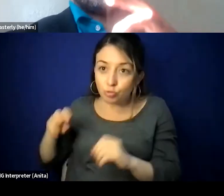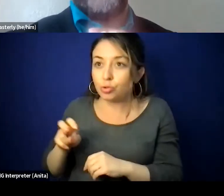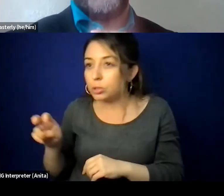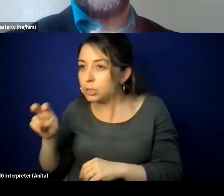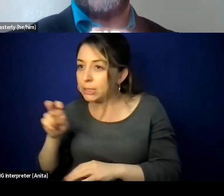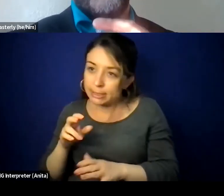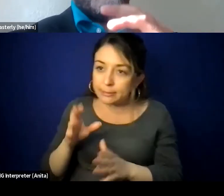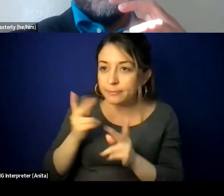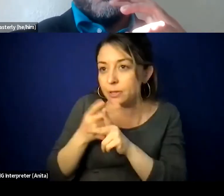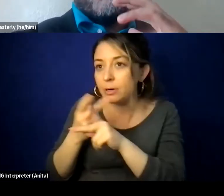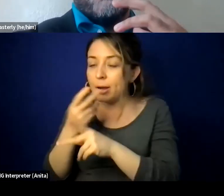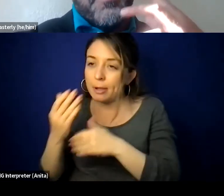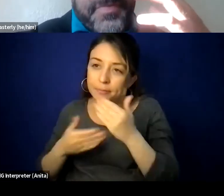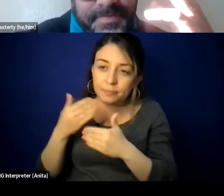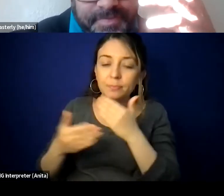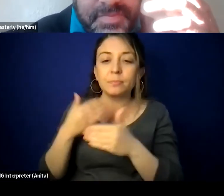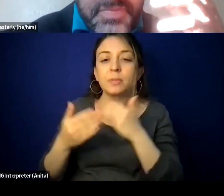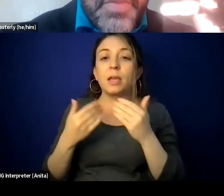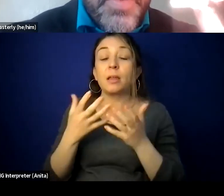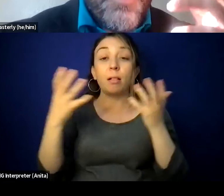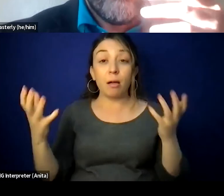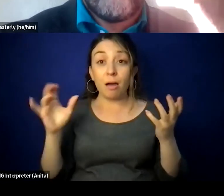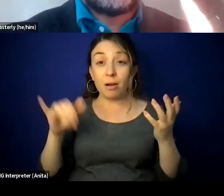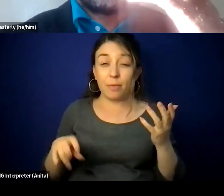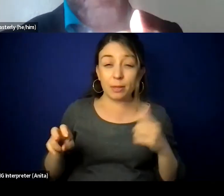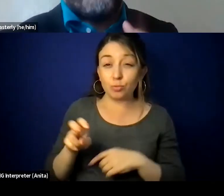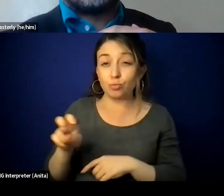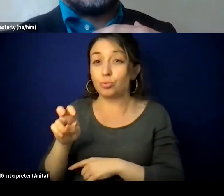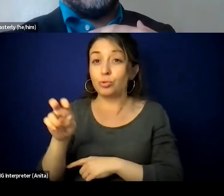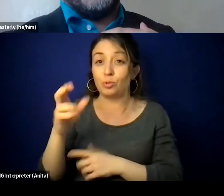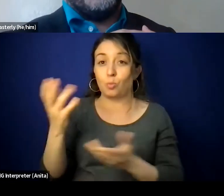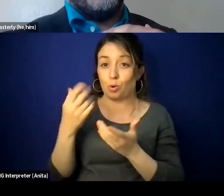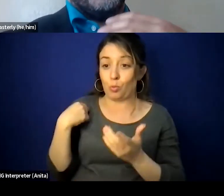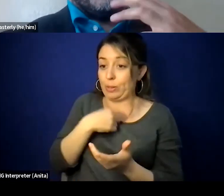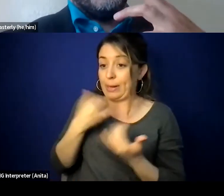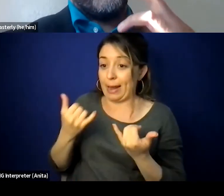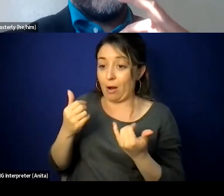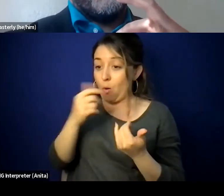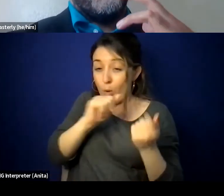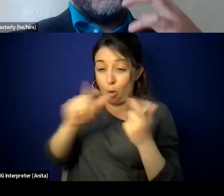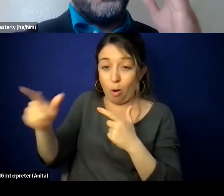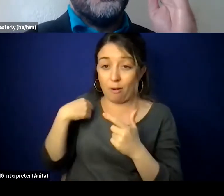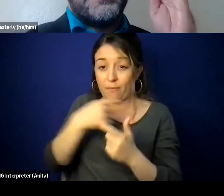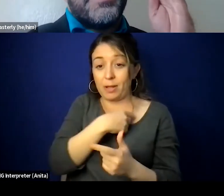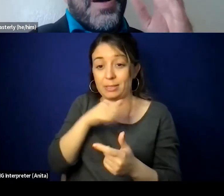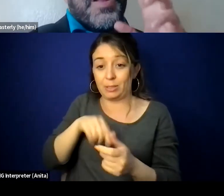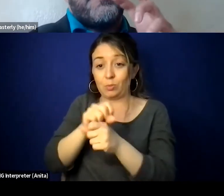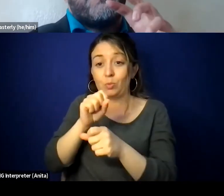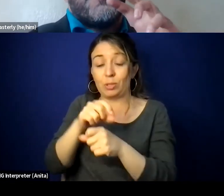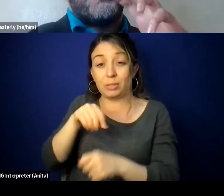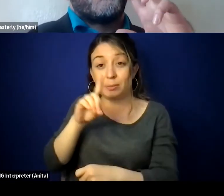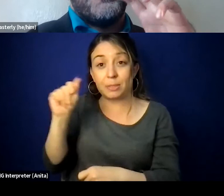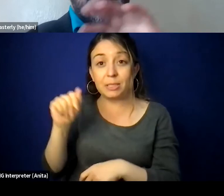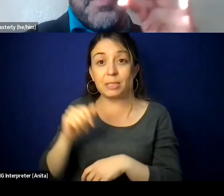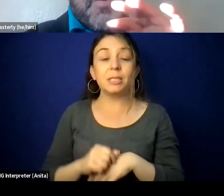think so much of what we're all working on in disability is a